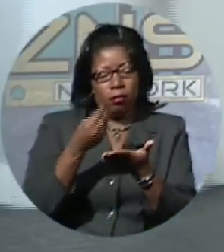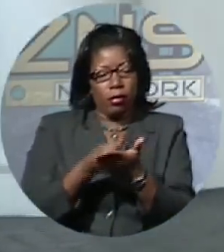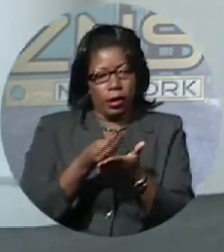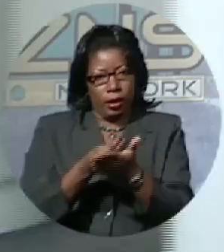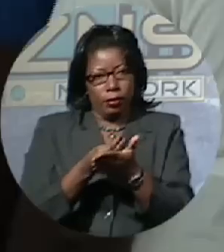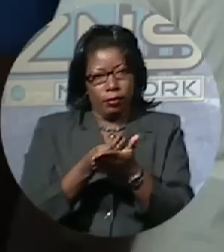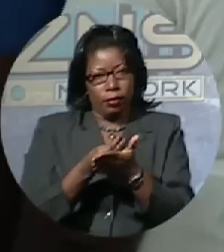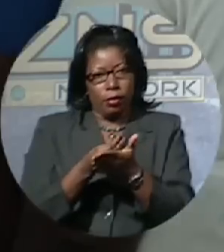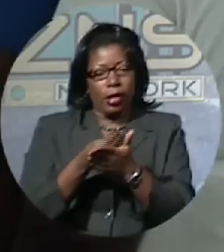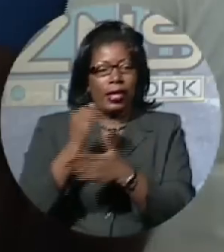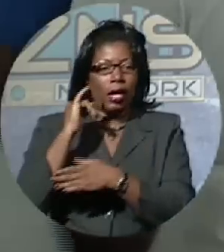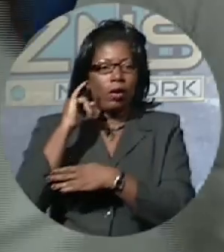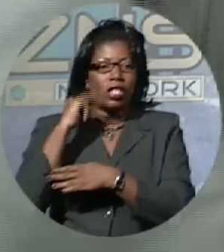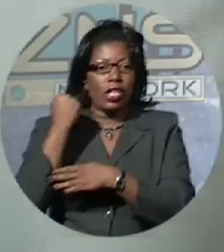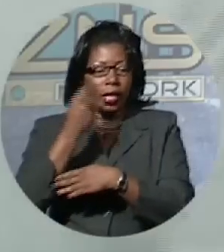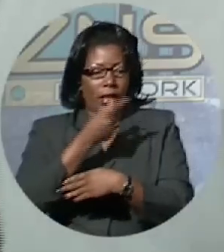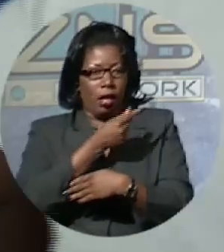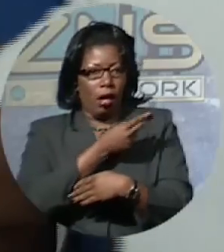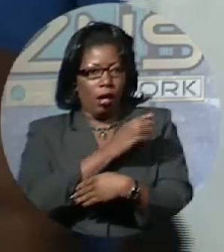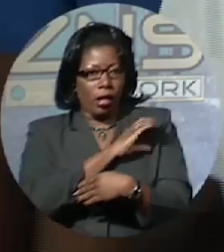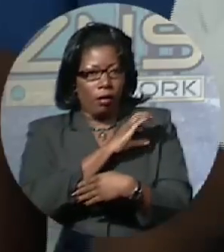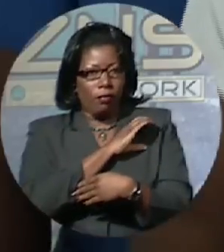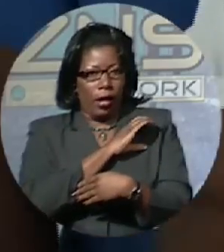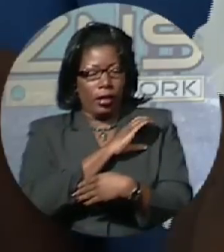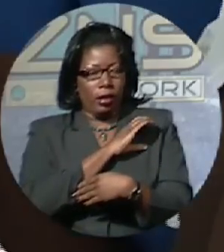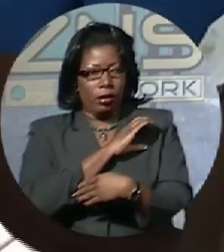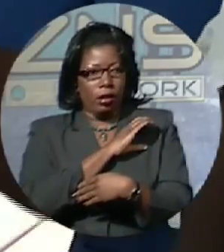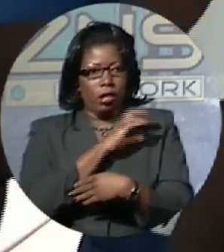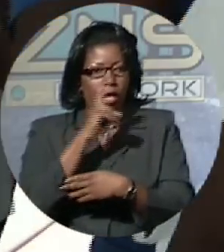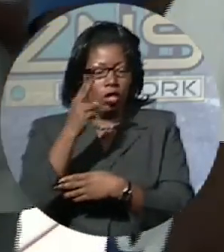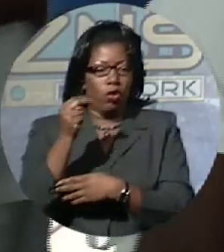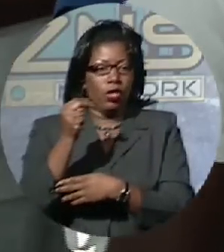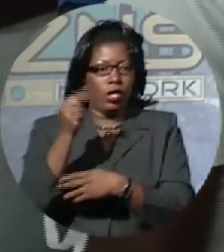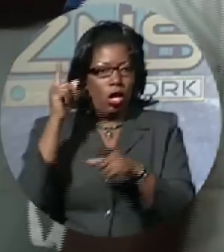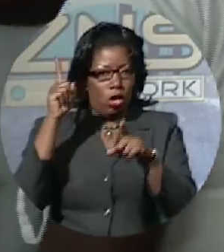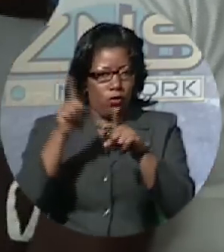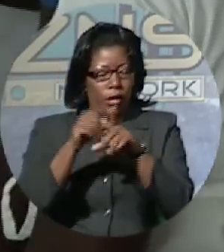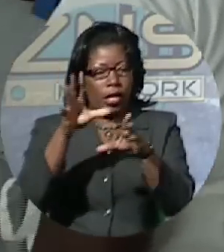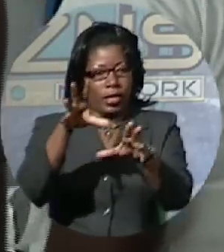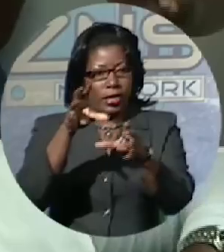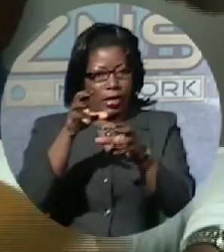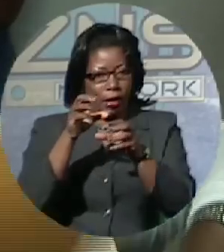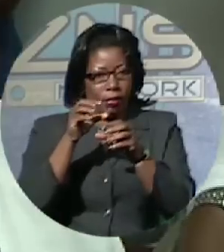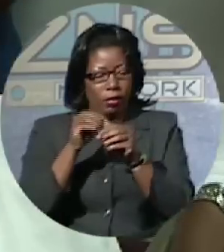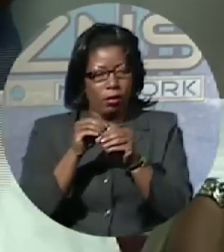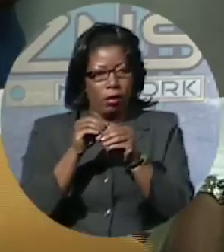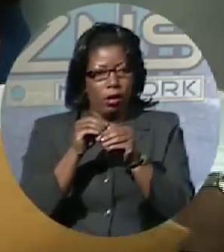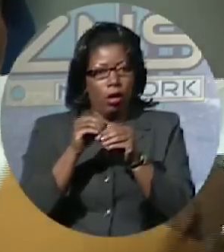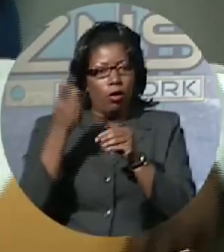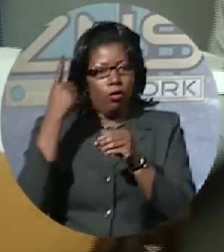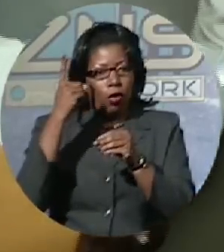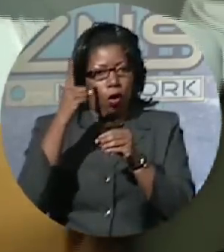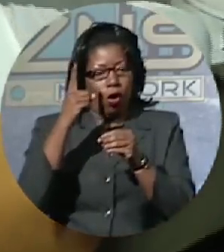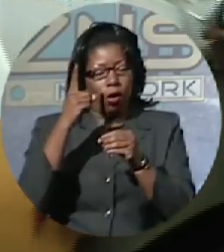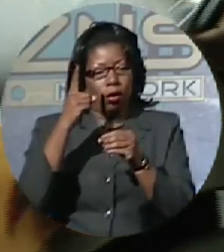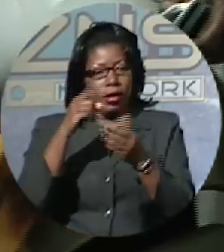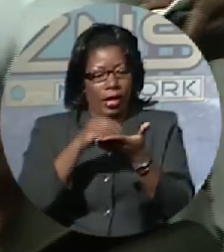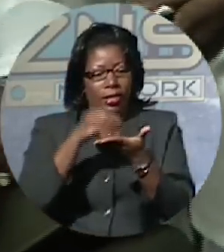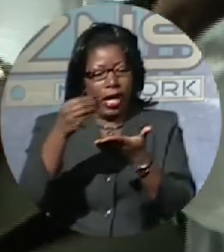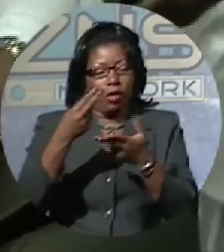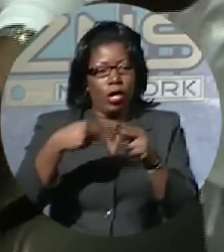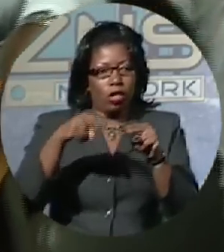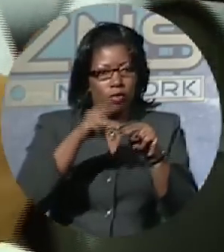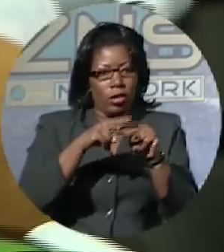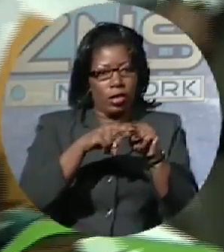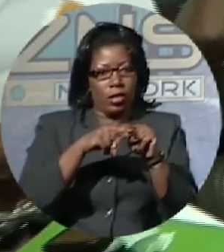President Janet Calfani says back in November, the union agreed to accept a proposal for salary increases and were supposed